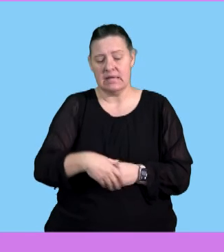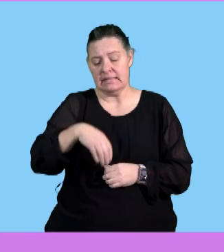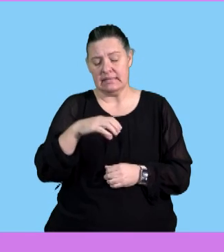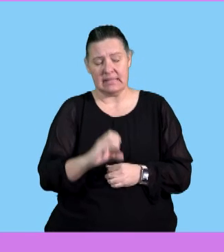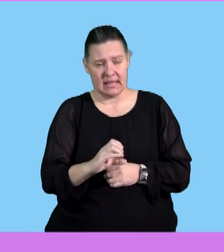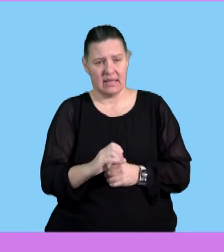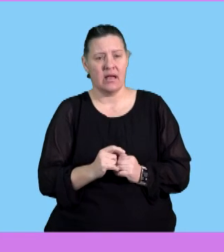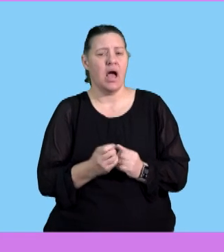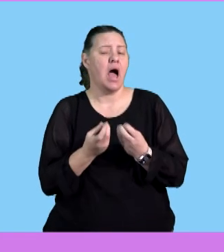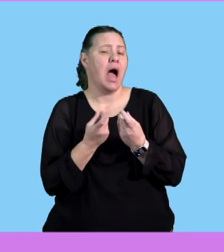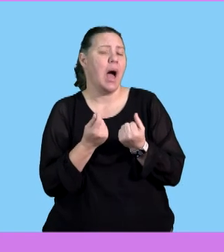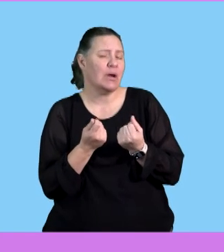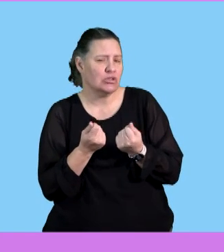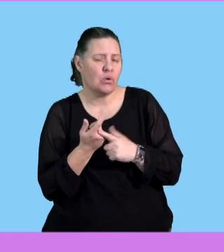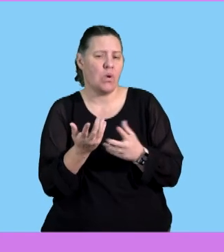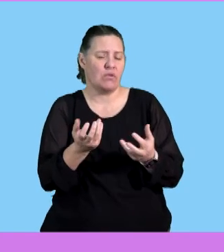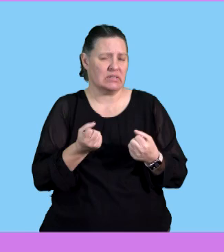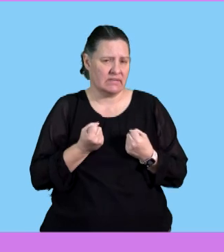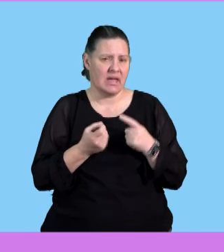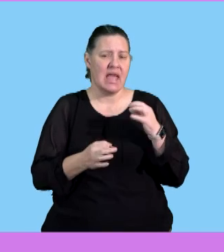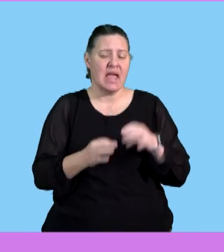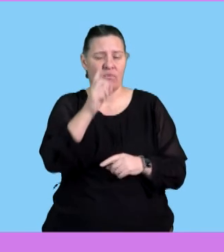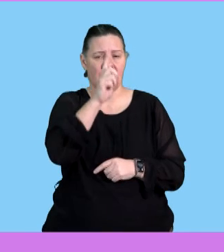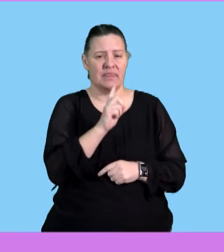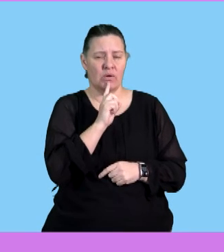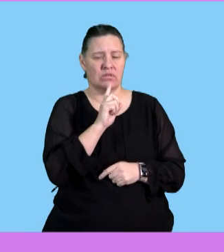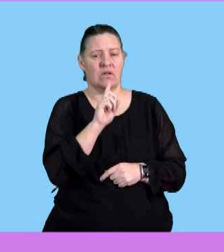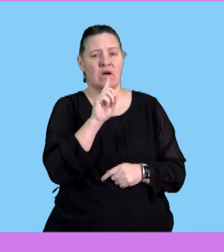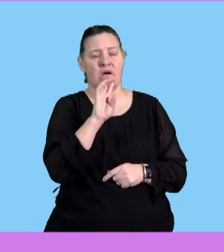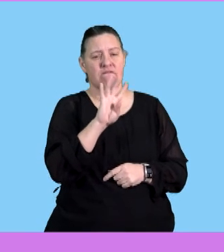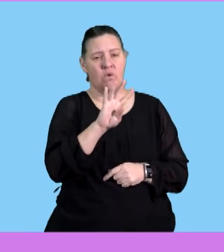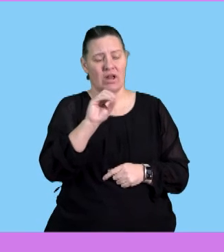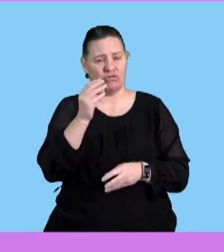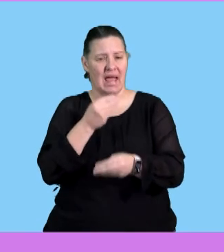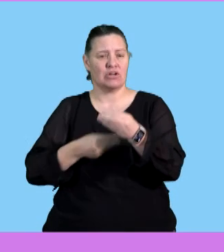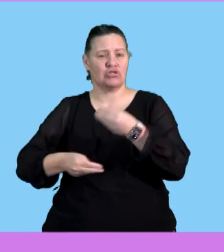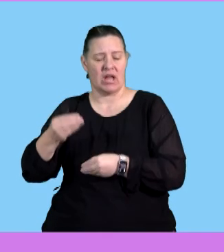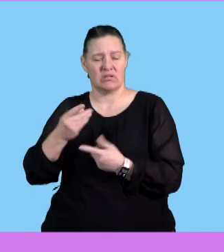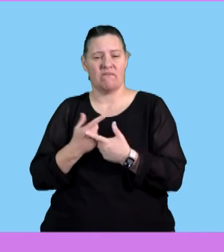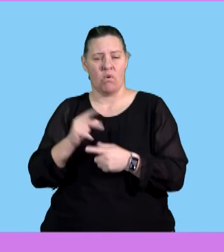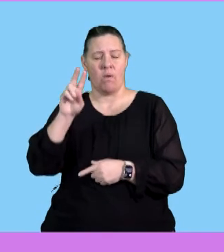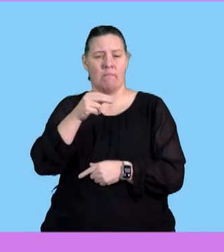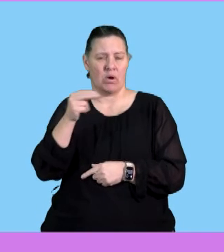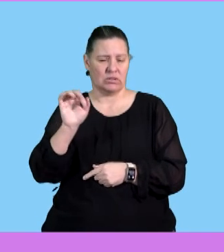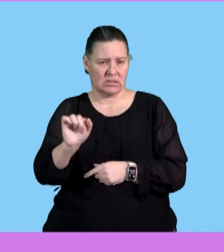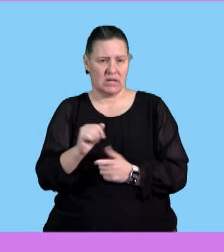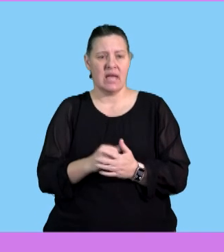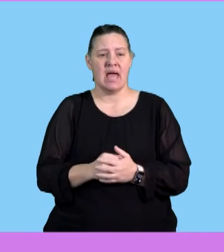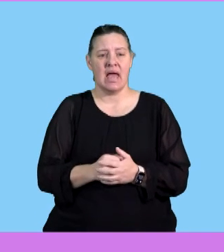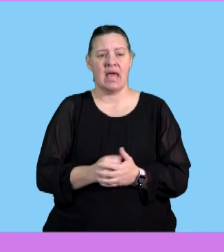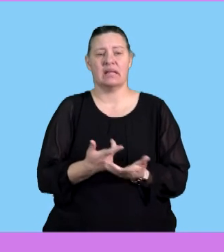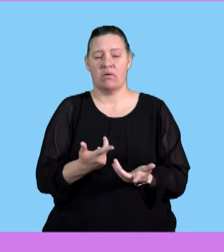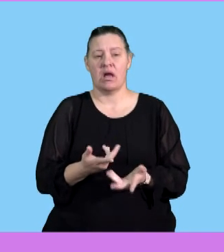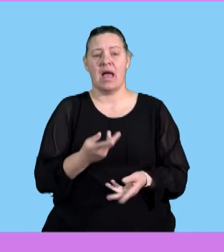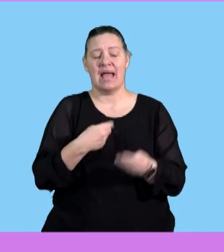overseas. C, how much will you receive if 1,400 is exchanged in British pound?